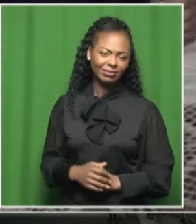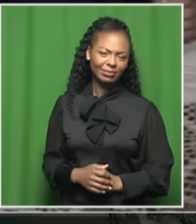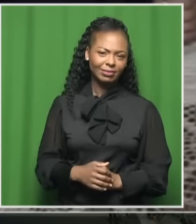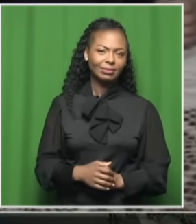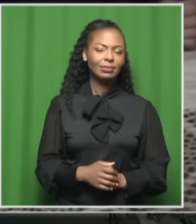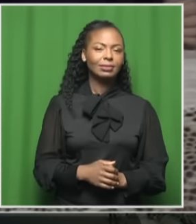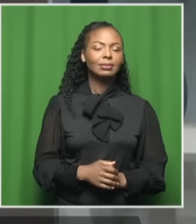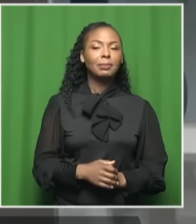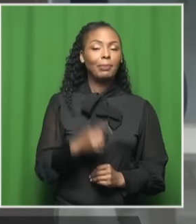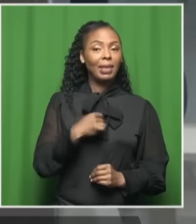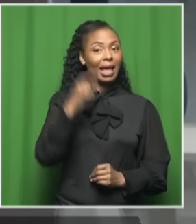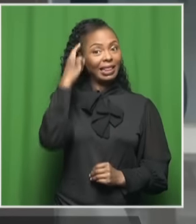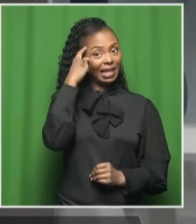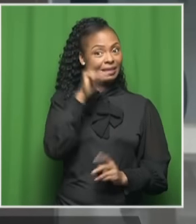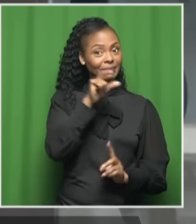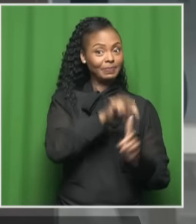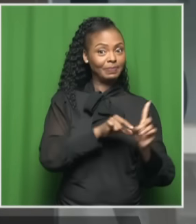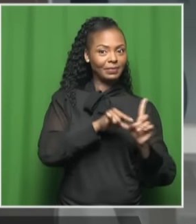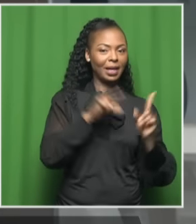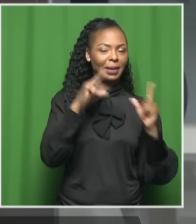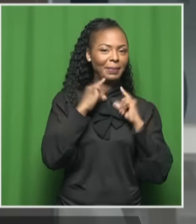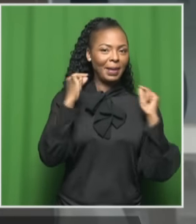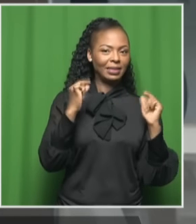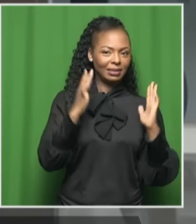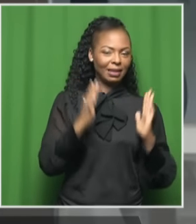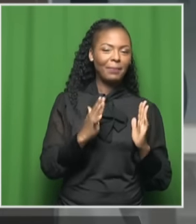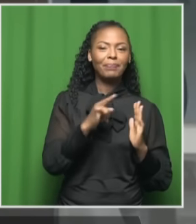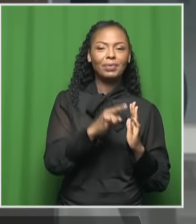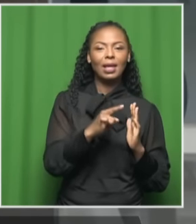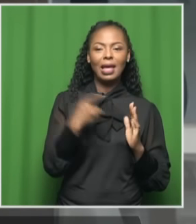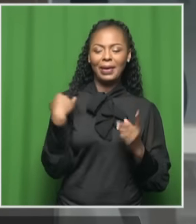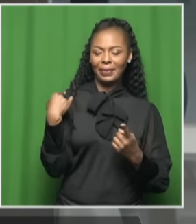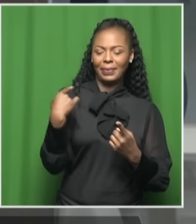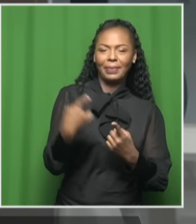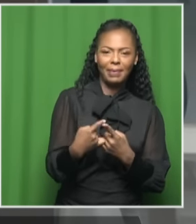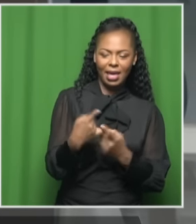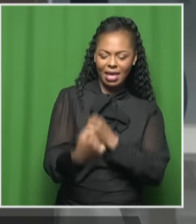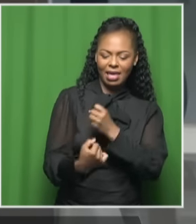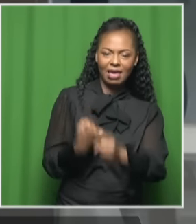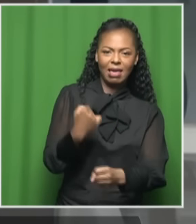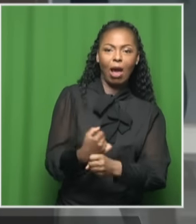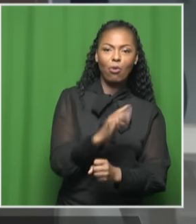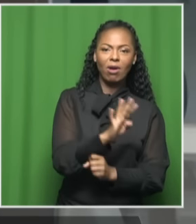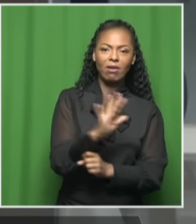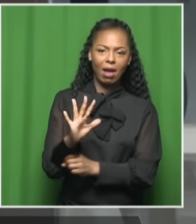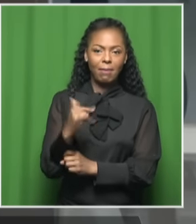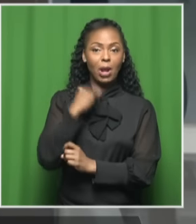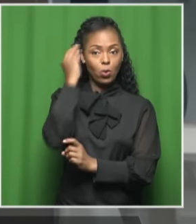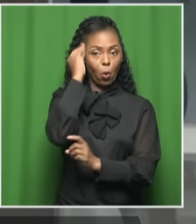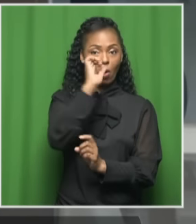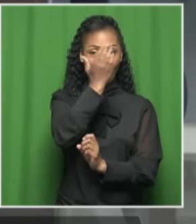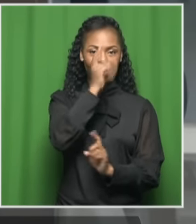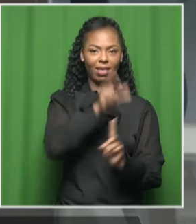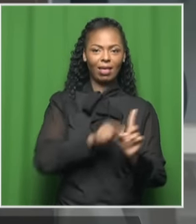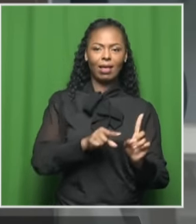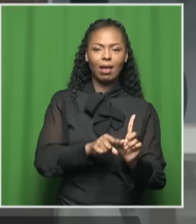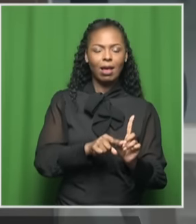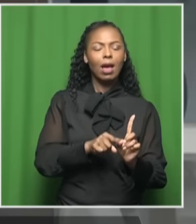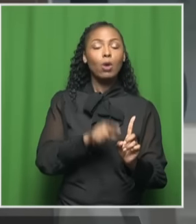I think Pastor Ray, for the prior 25 years I've known him personally, he loves